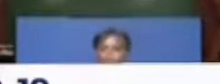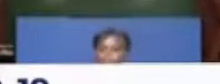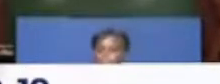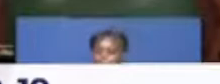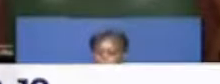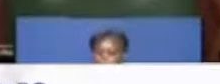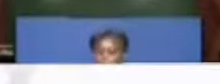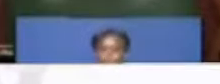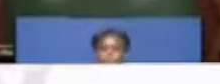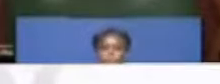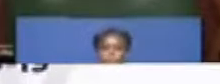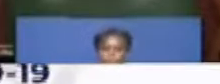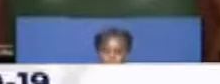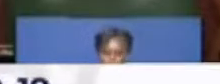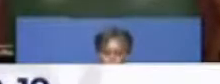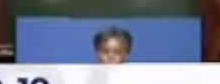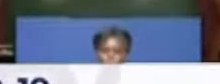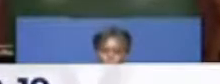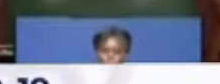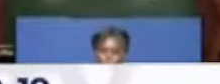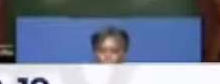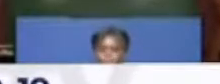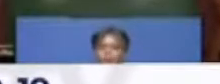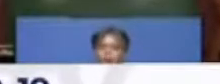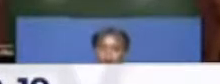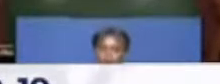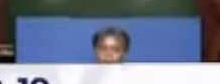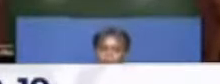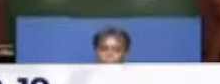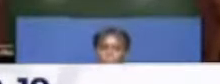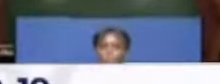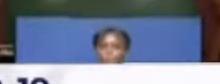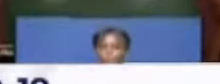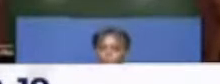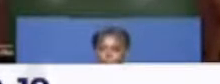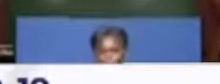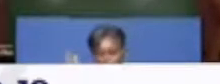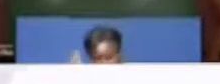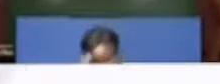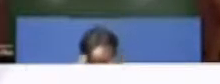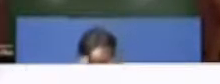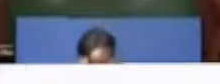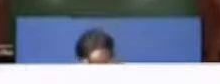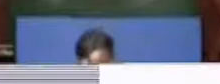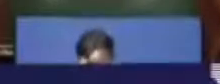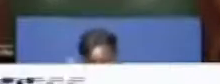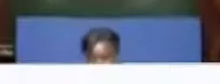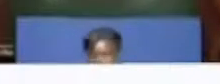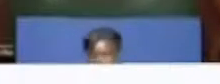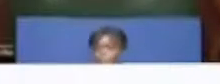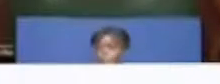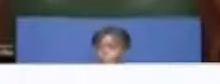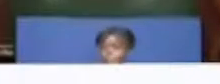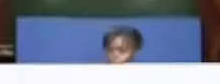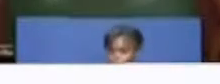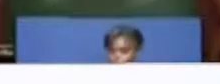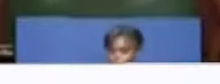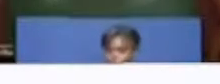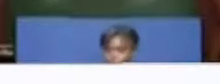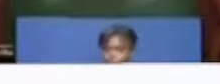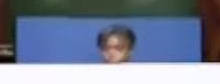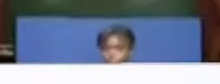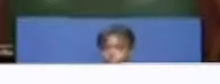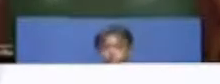and supply, road construction and improvement, education and training, health and